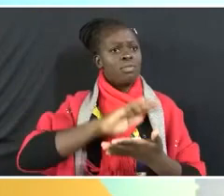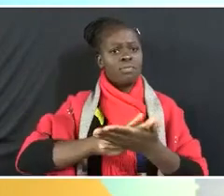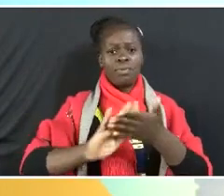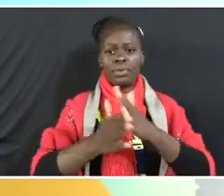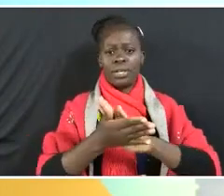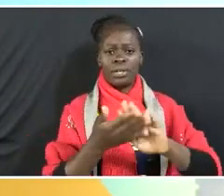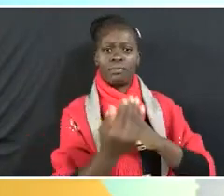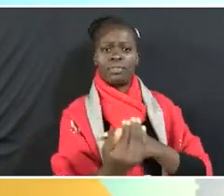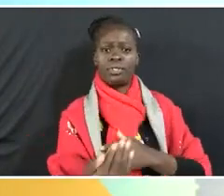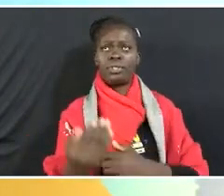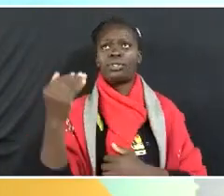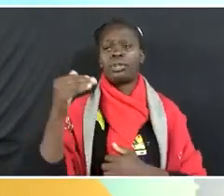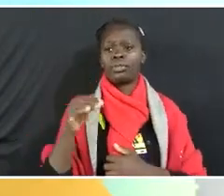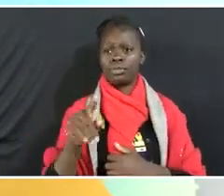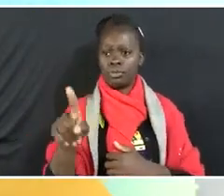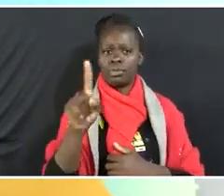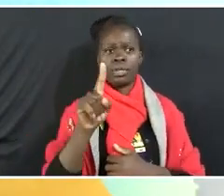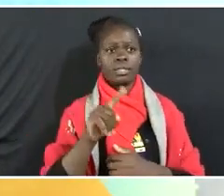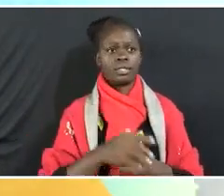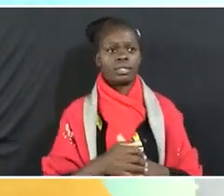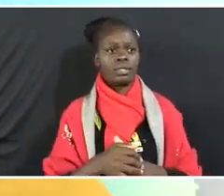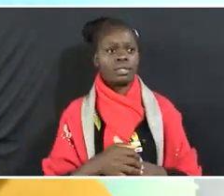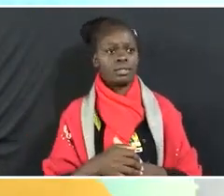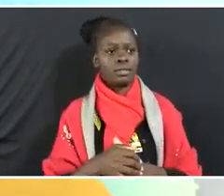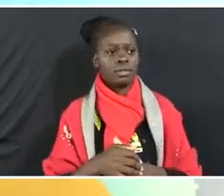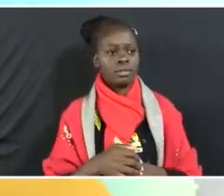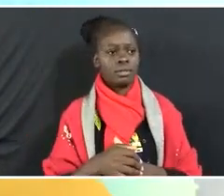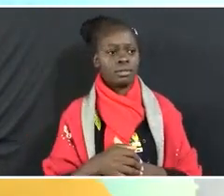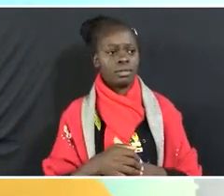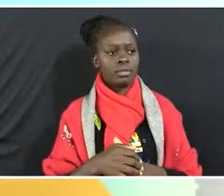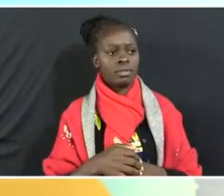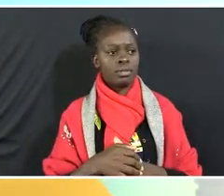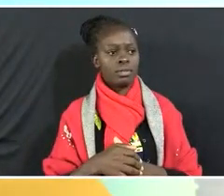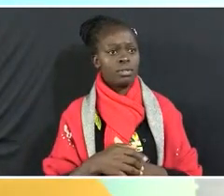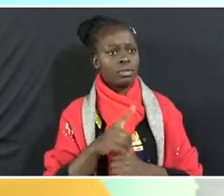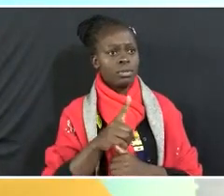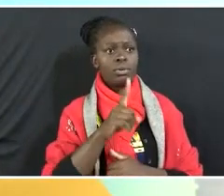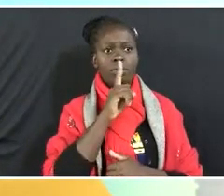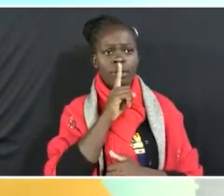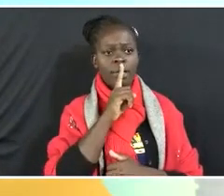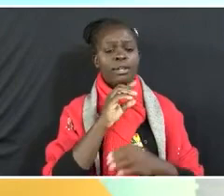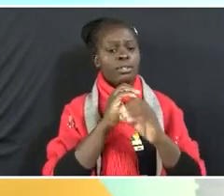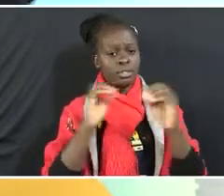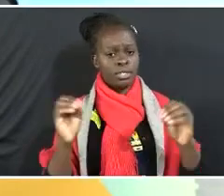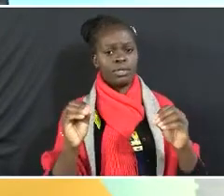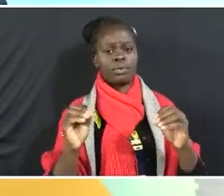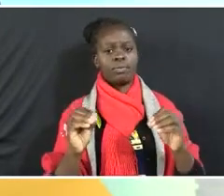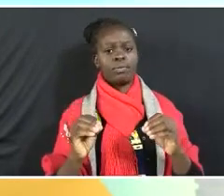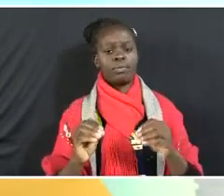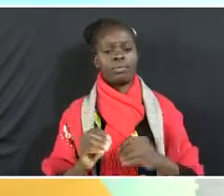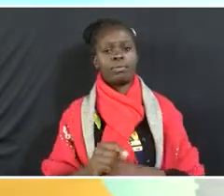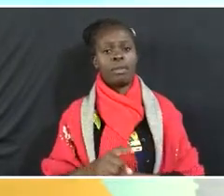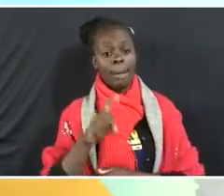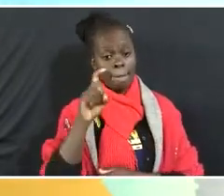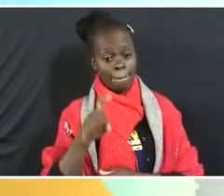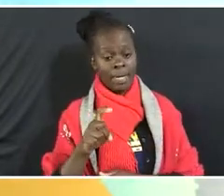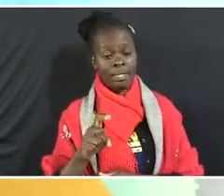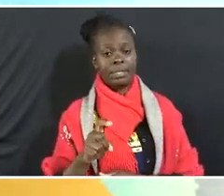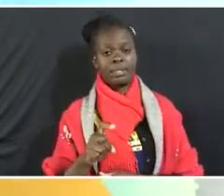children. Say amen. You're not going to keep quiet on me. I have a short time for a long